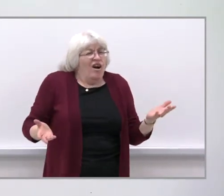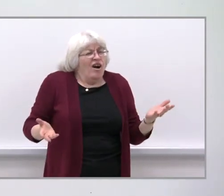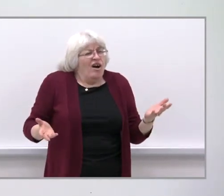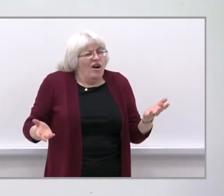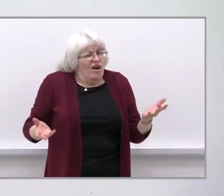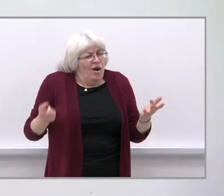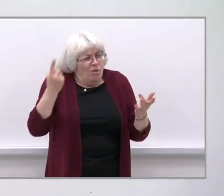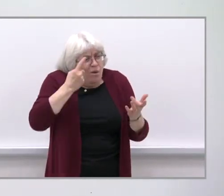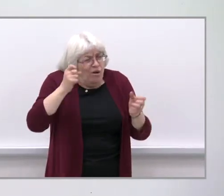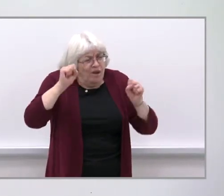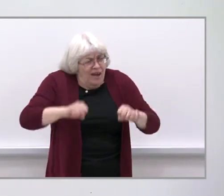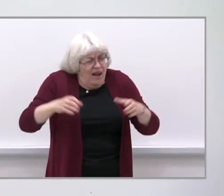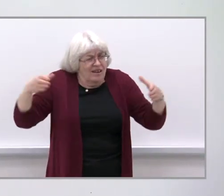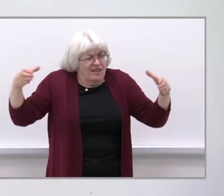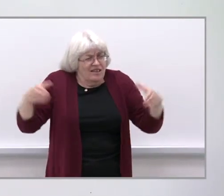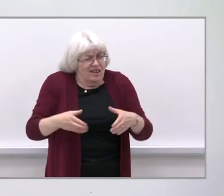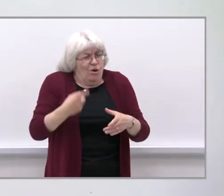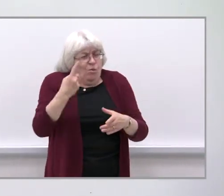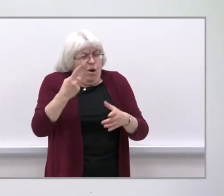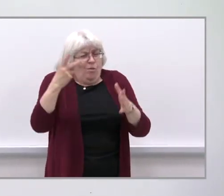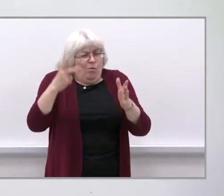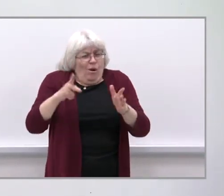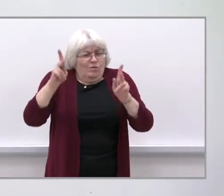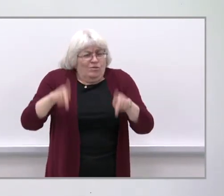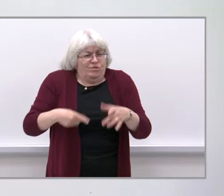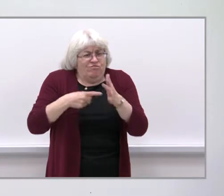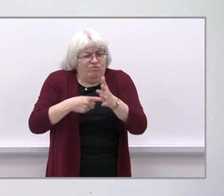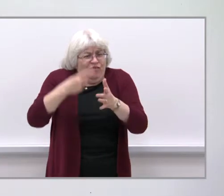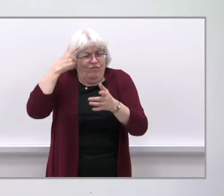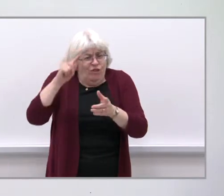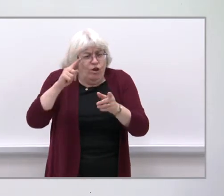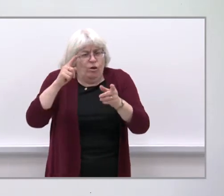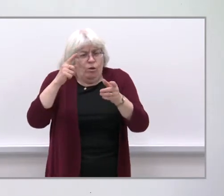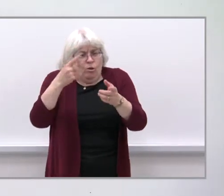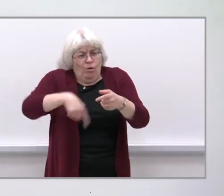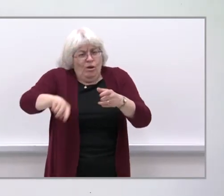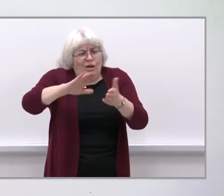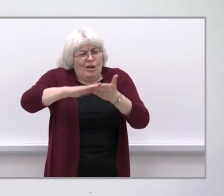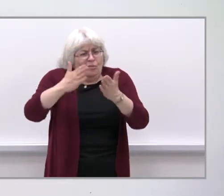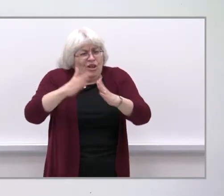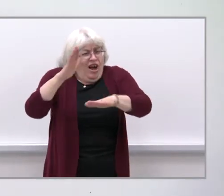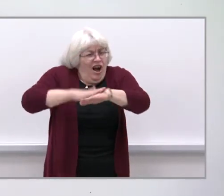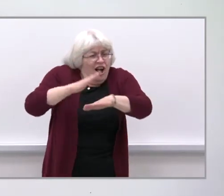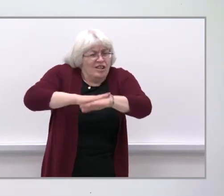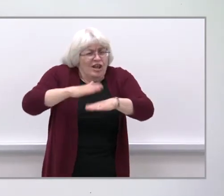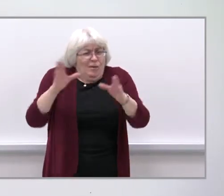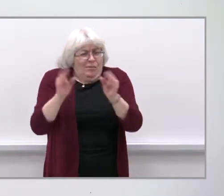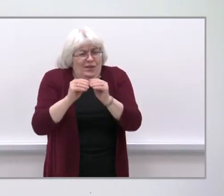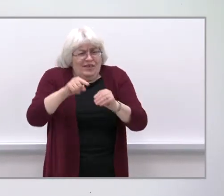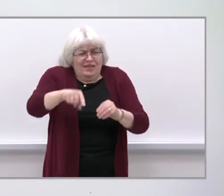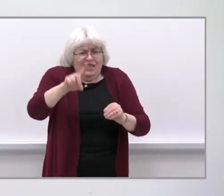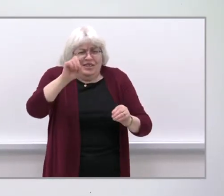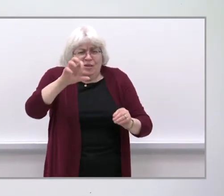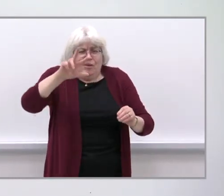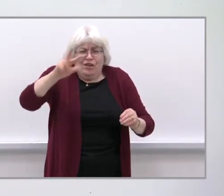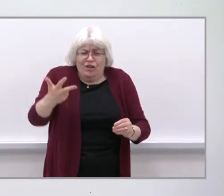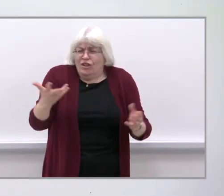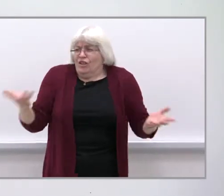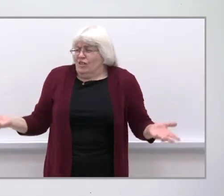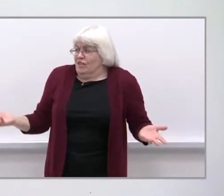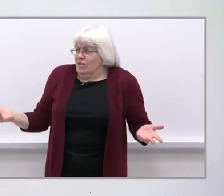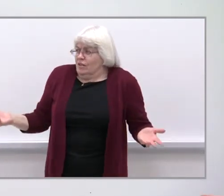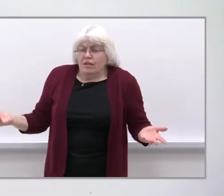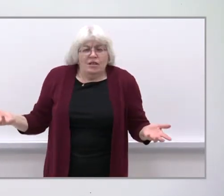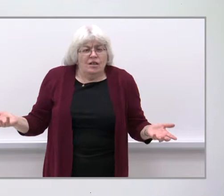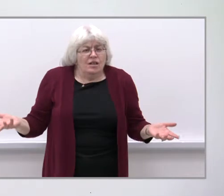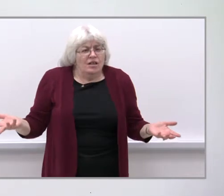all their concerns? That would take hours. So if we could have just one person represent the community at that consultation meeting